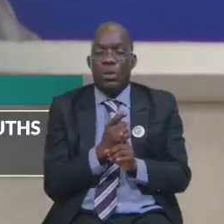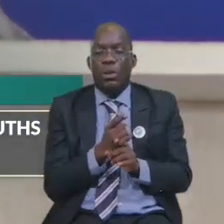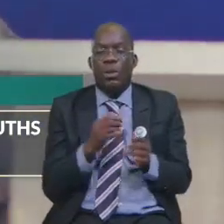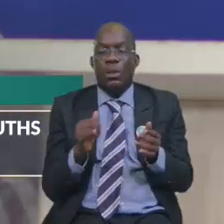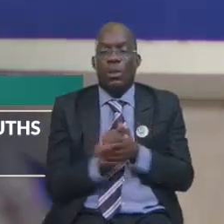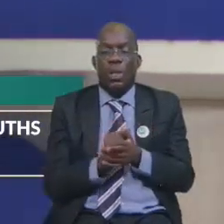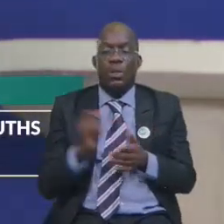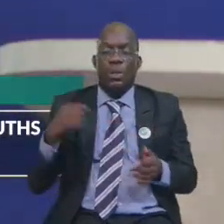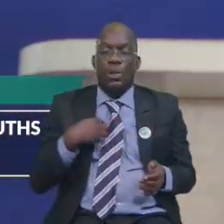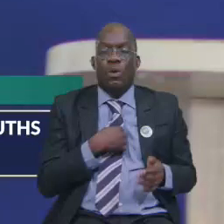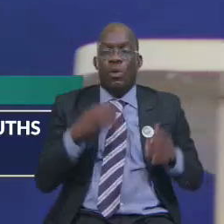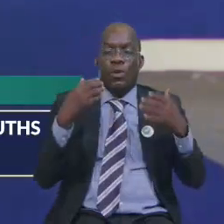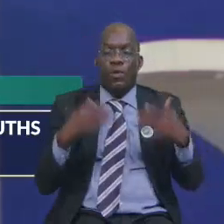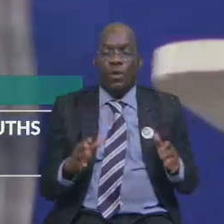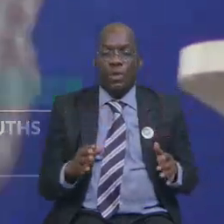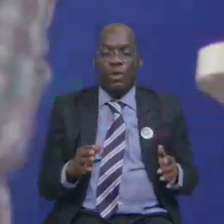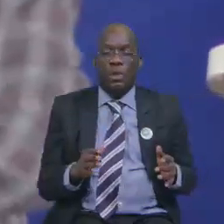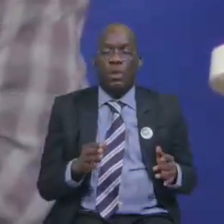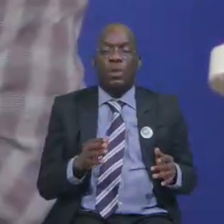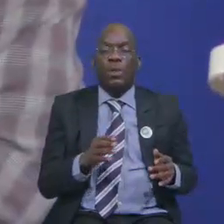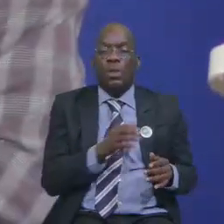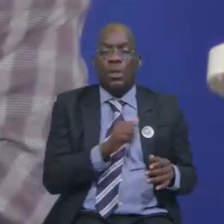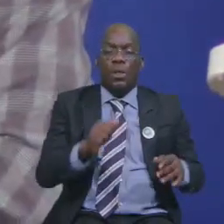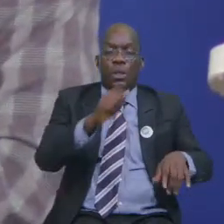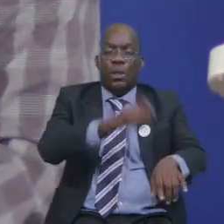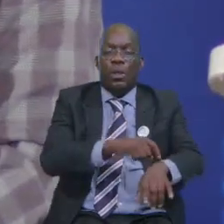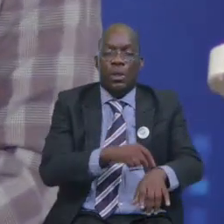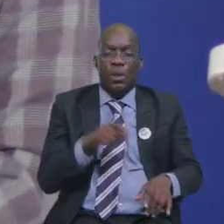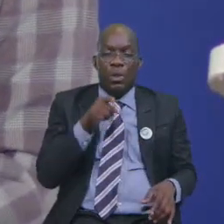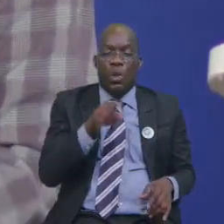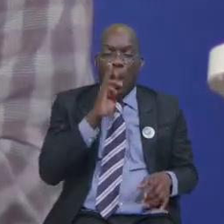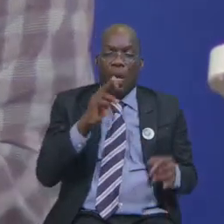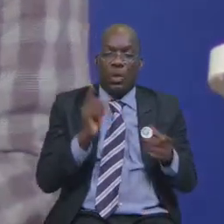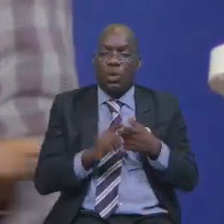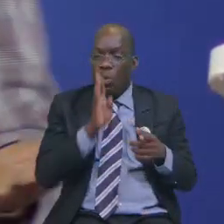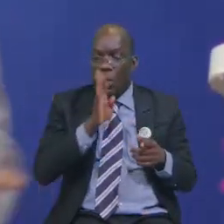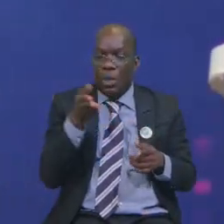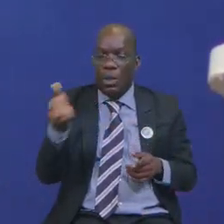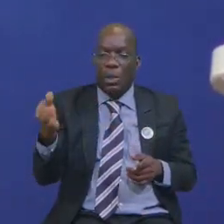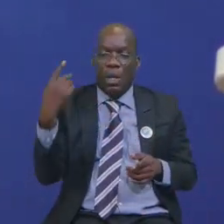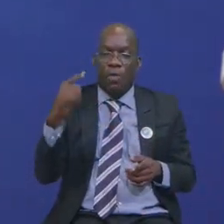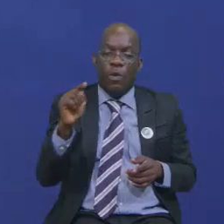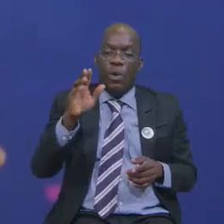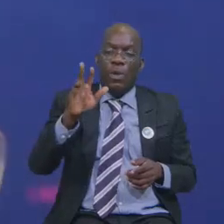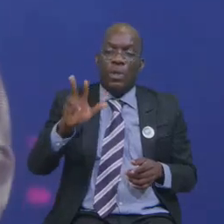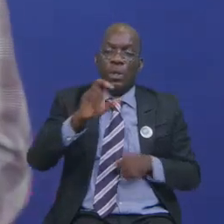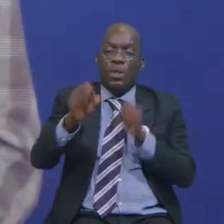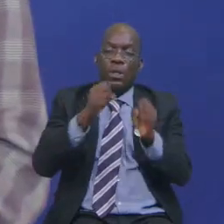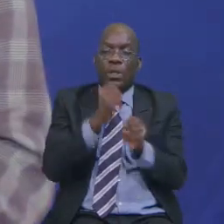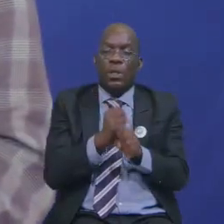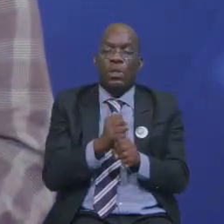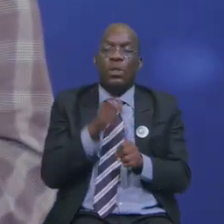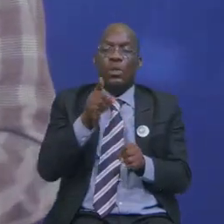the period. You know, many people can finish. We are supposed to be there for 3 years, and you spend 4 years, you spend